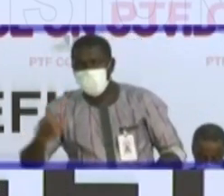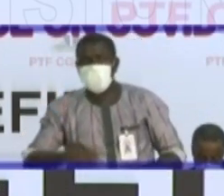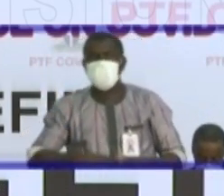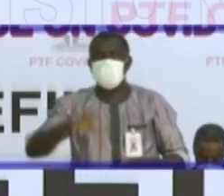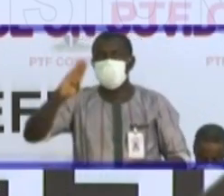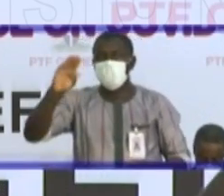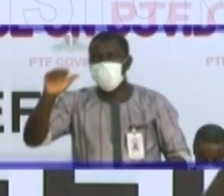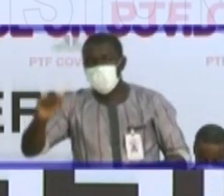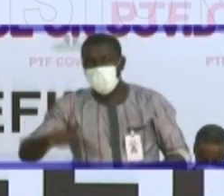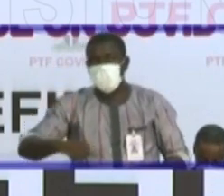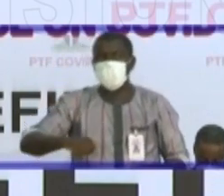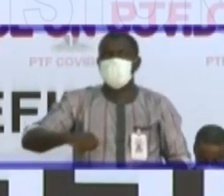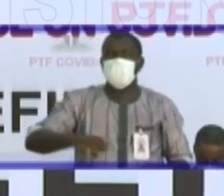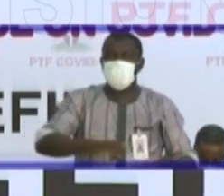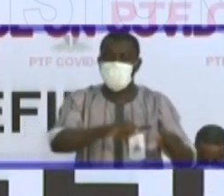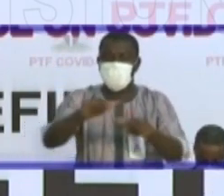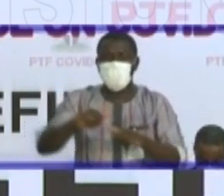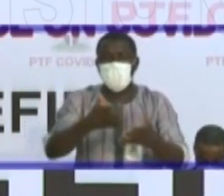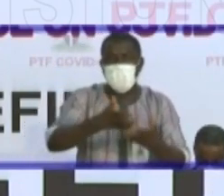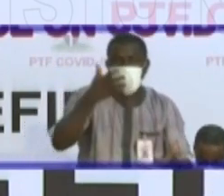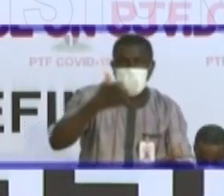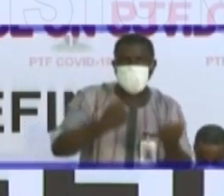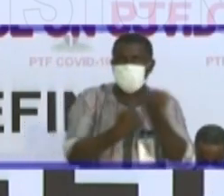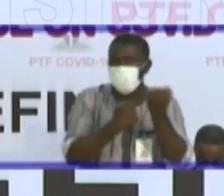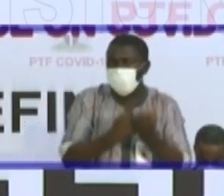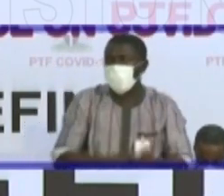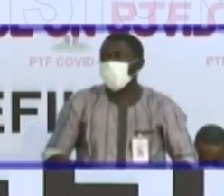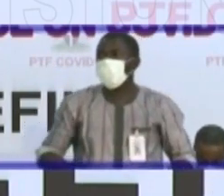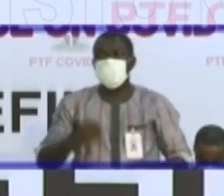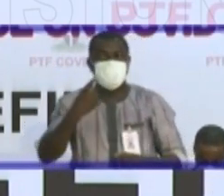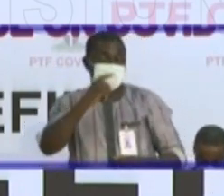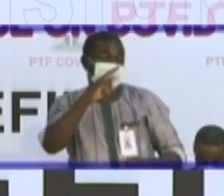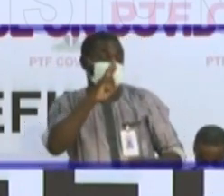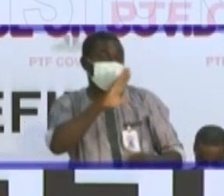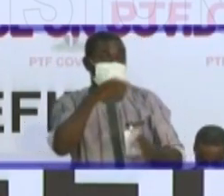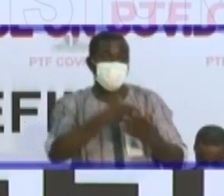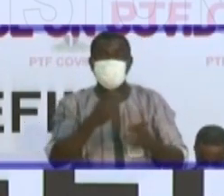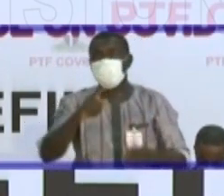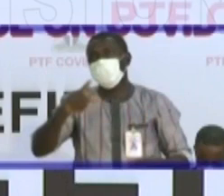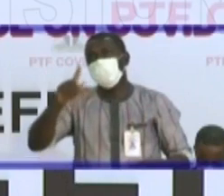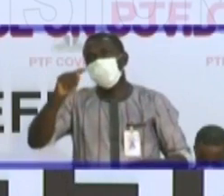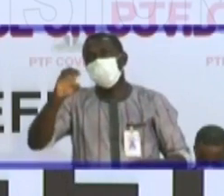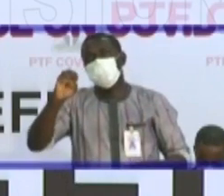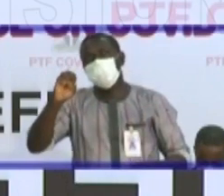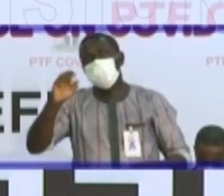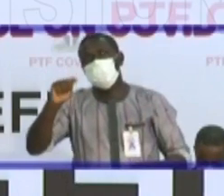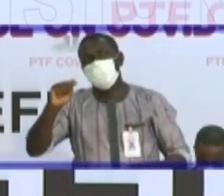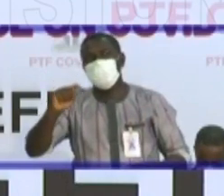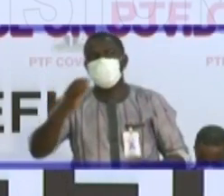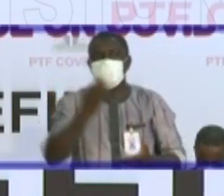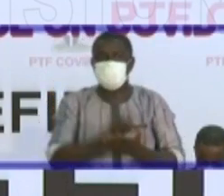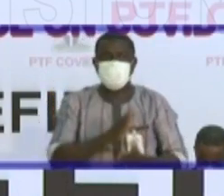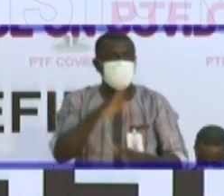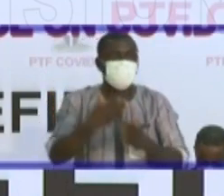scholarship students are adequately catered for. And there are no gaps, whether they are TET fund, every of the scholarships